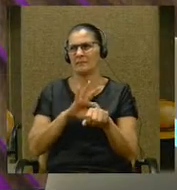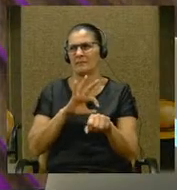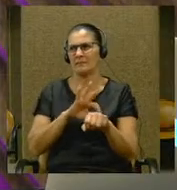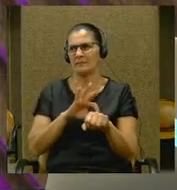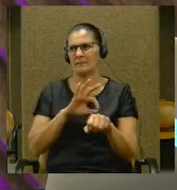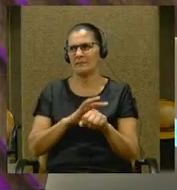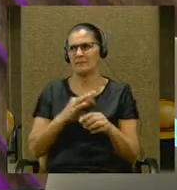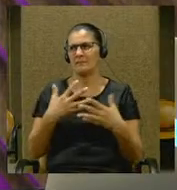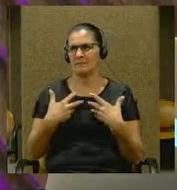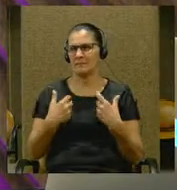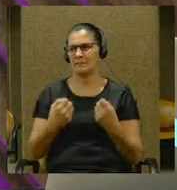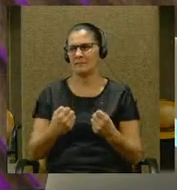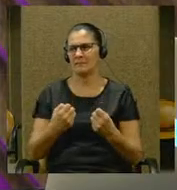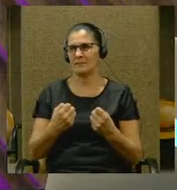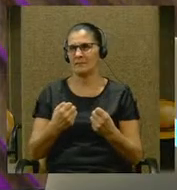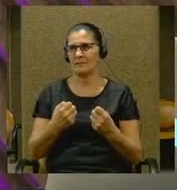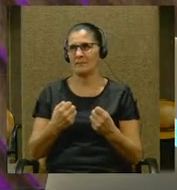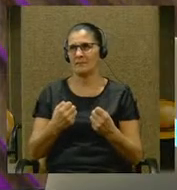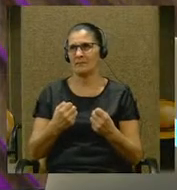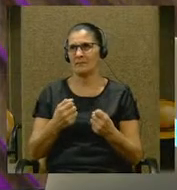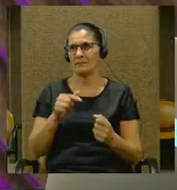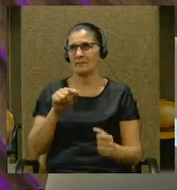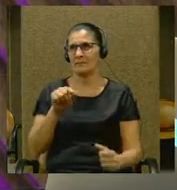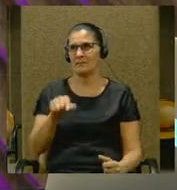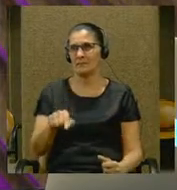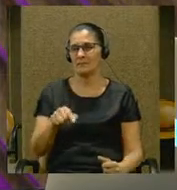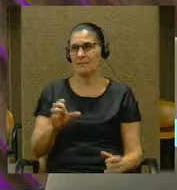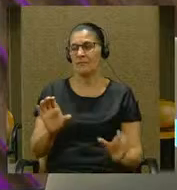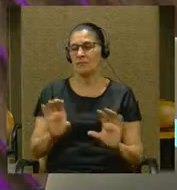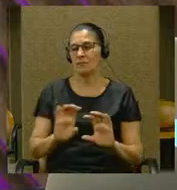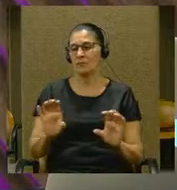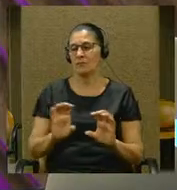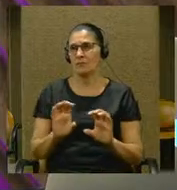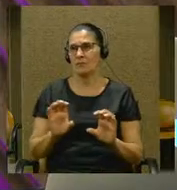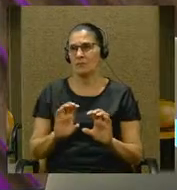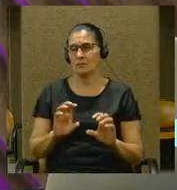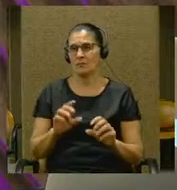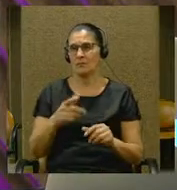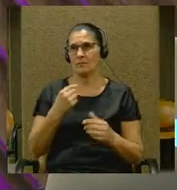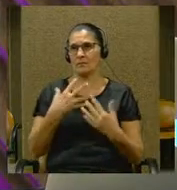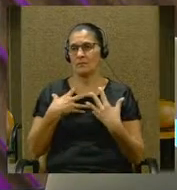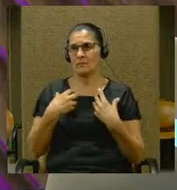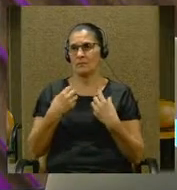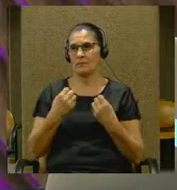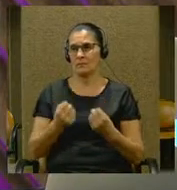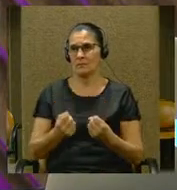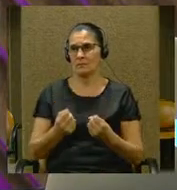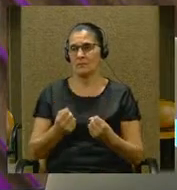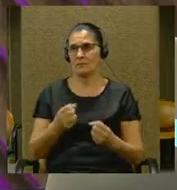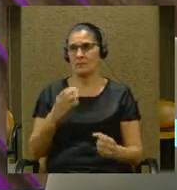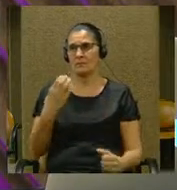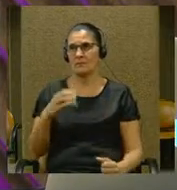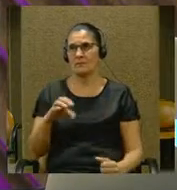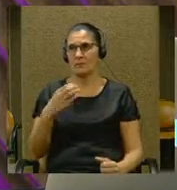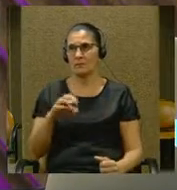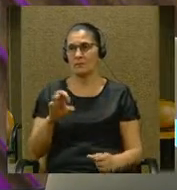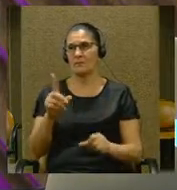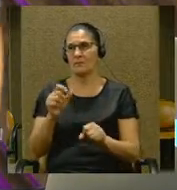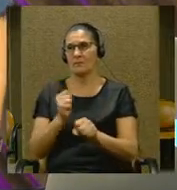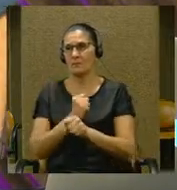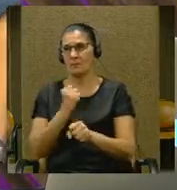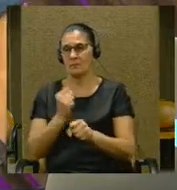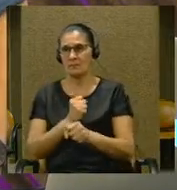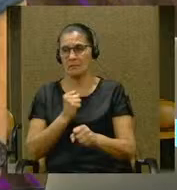to joining the government in 2003 as a medical advisor in public health, Brian was a medical officer of health in several regions of British